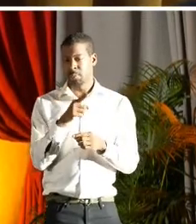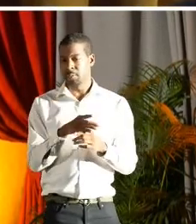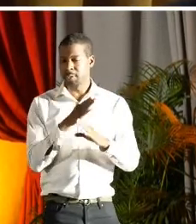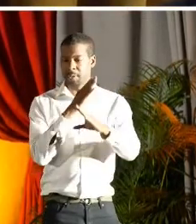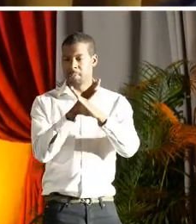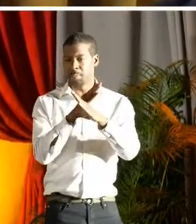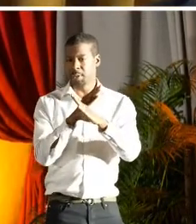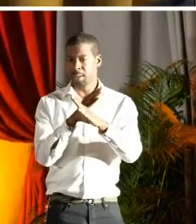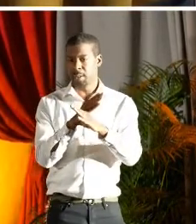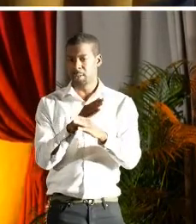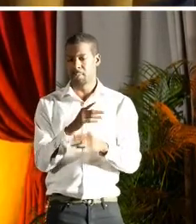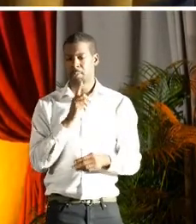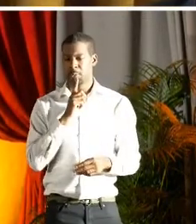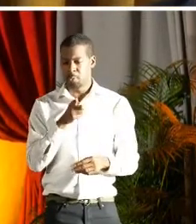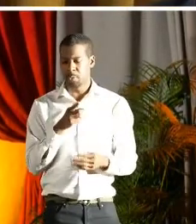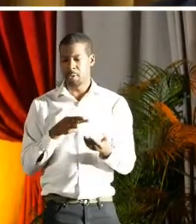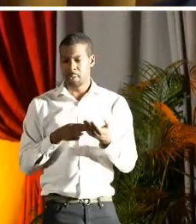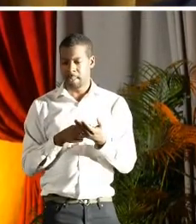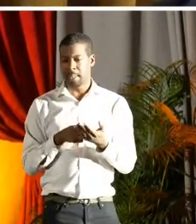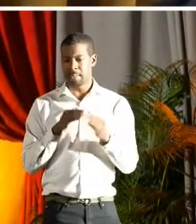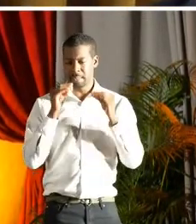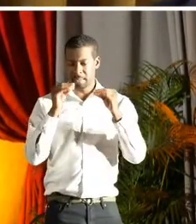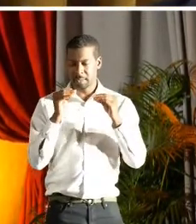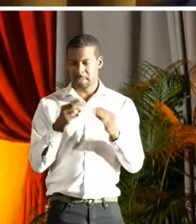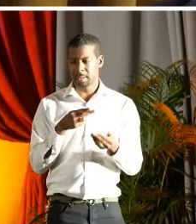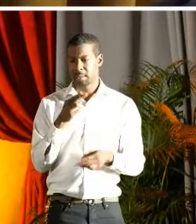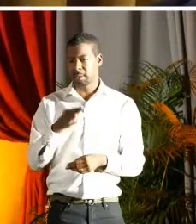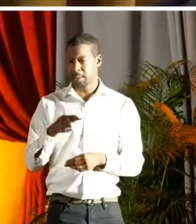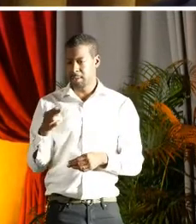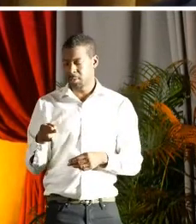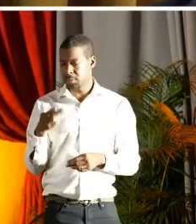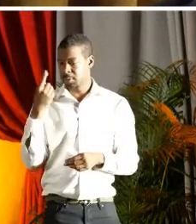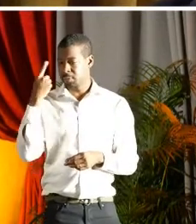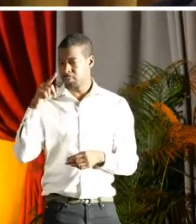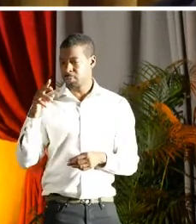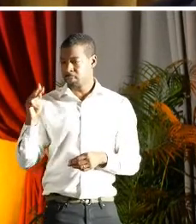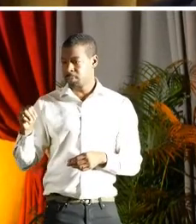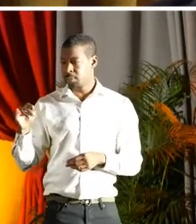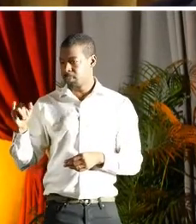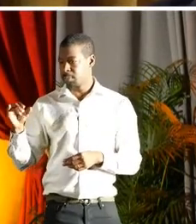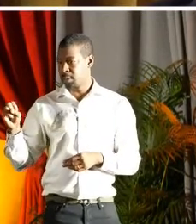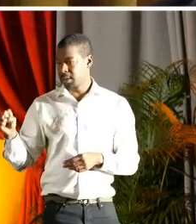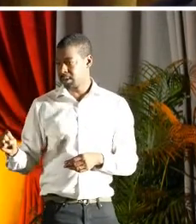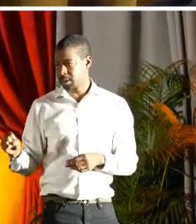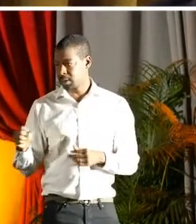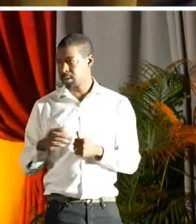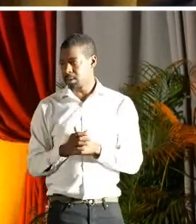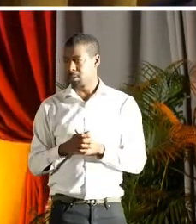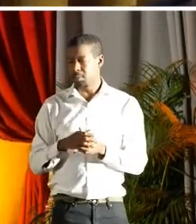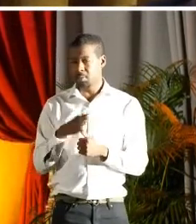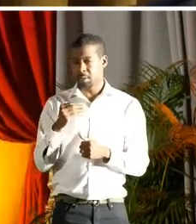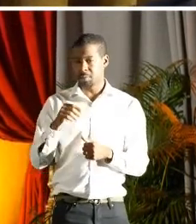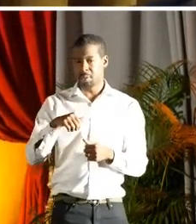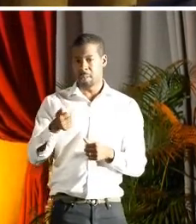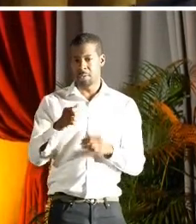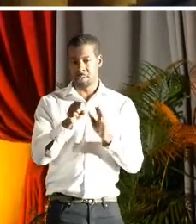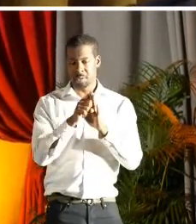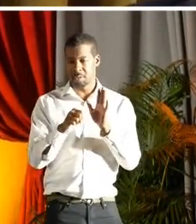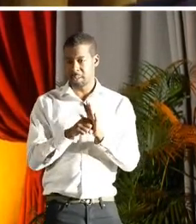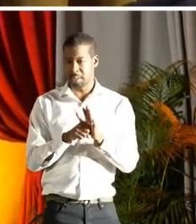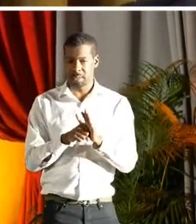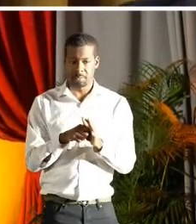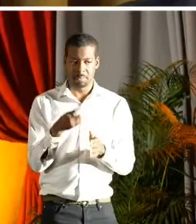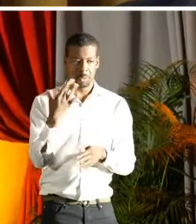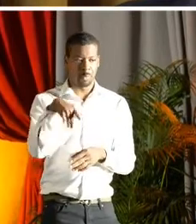and accurate teaching of history. So where Mississippi goes, so does the rest of this nation. So be not